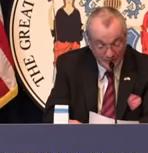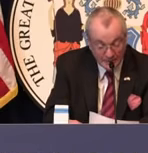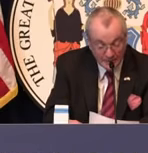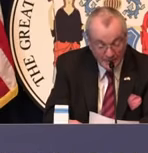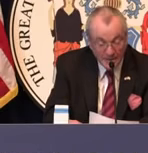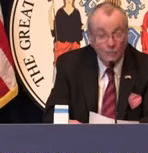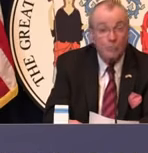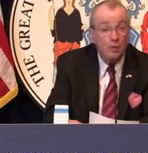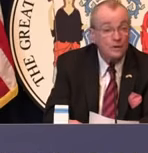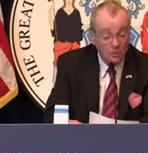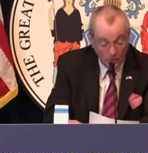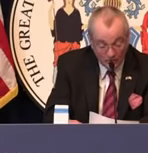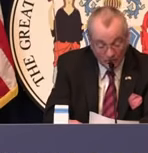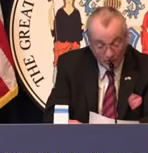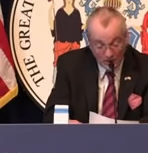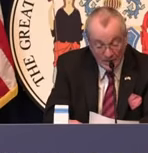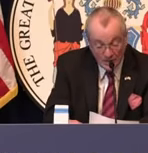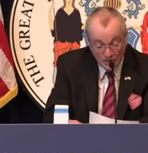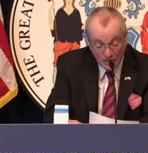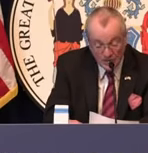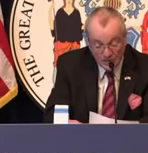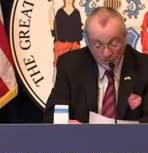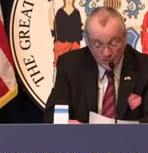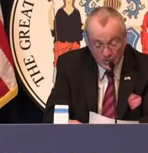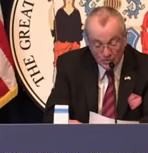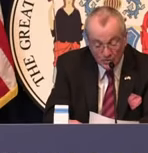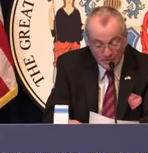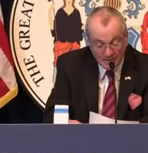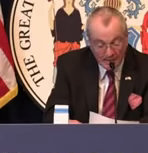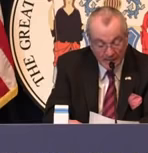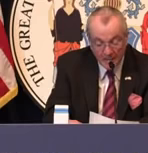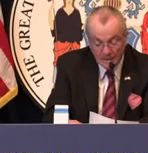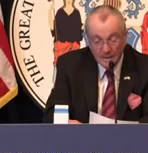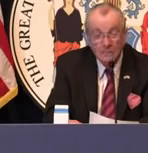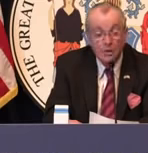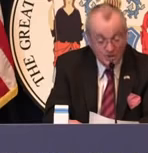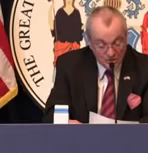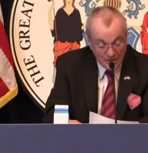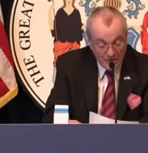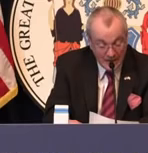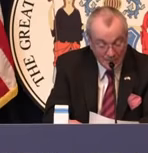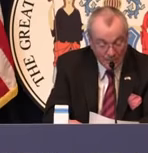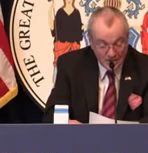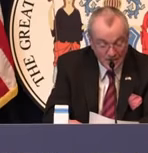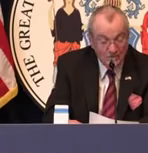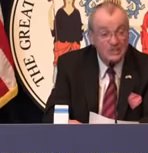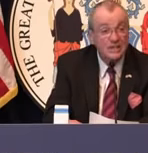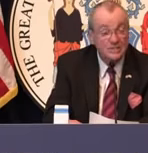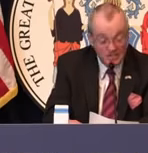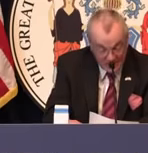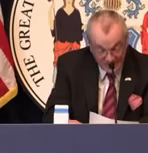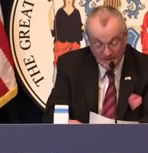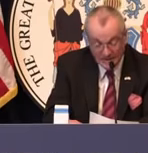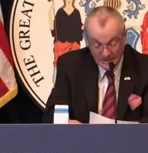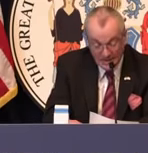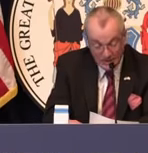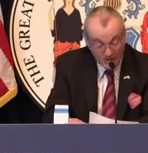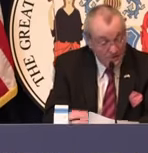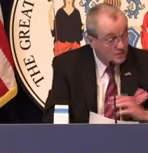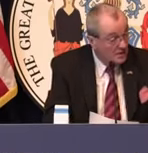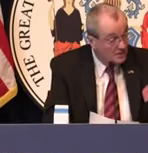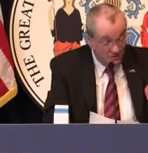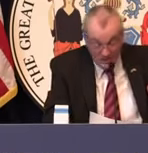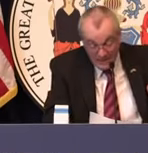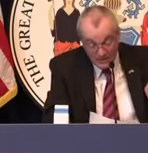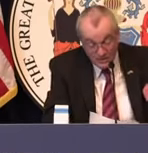responses. The report calls for a new and central long-term care emergency operations center,